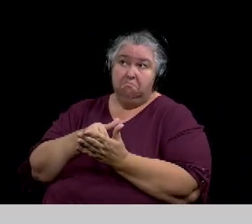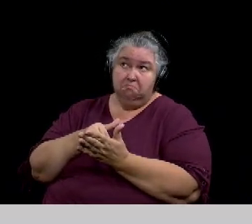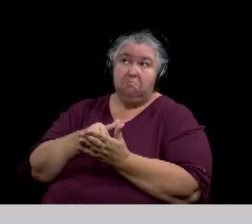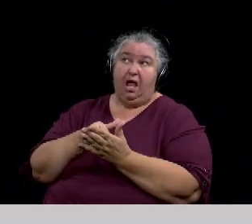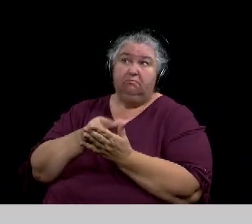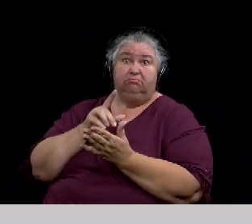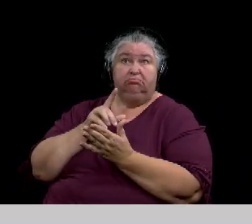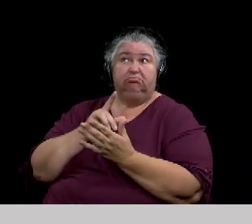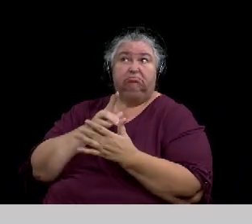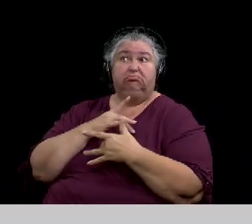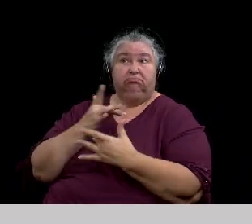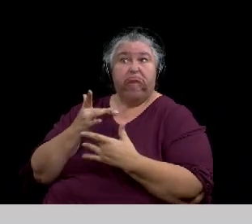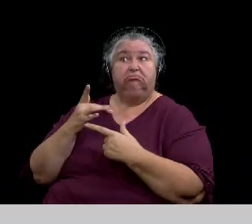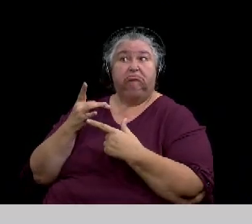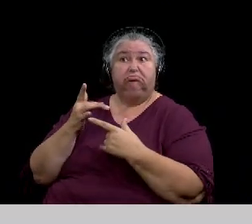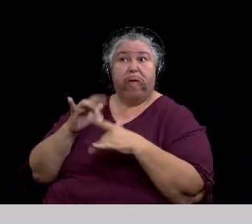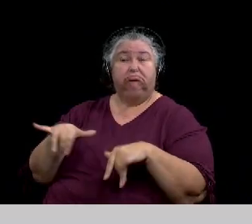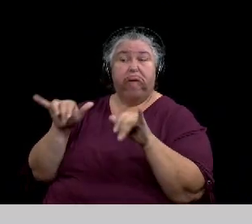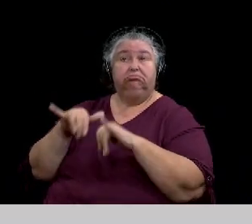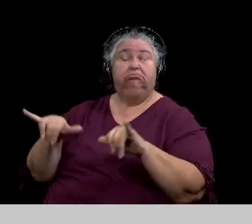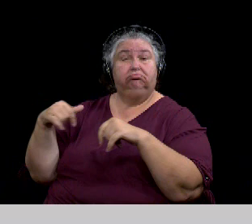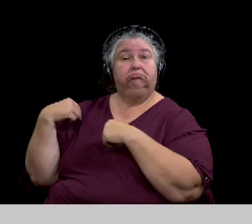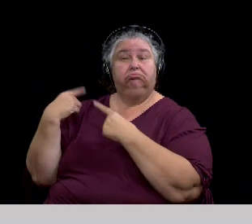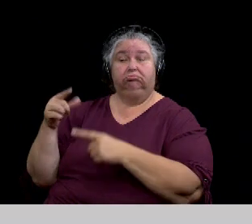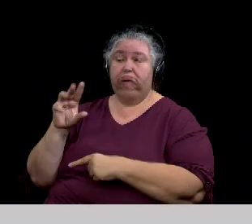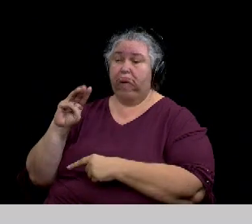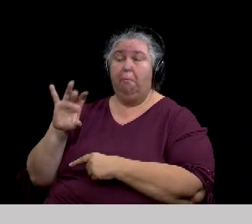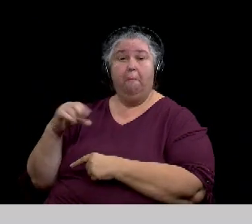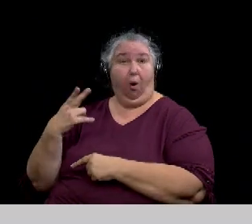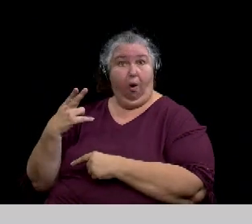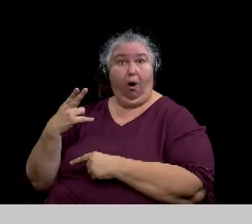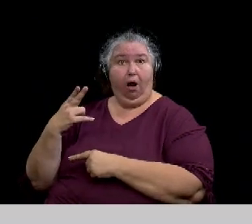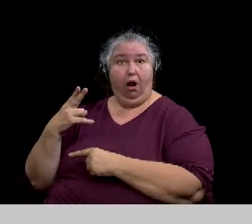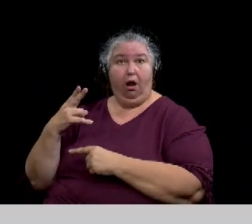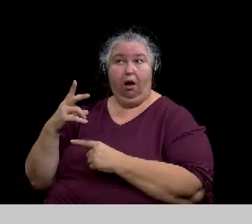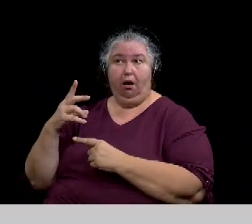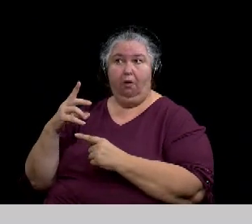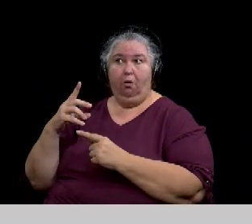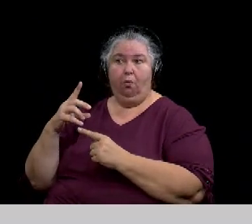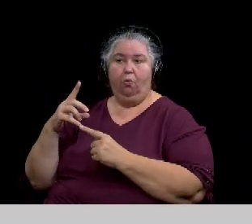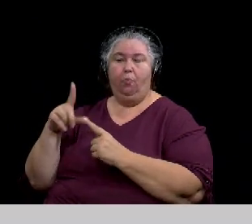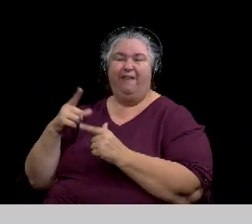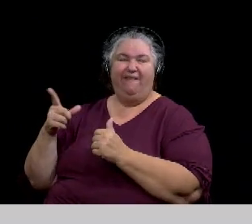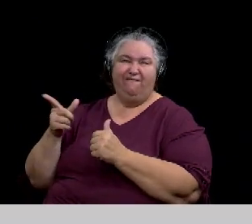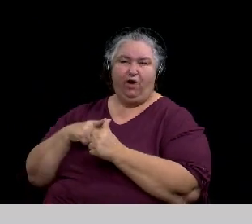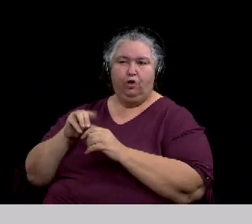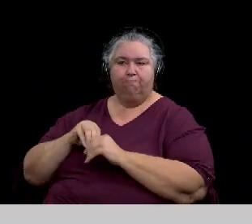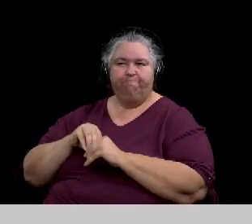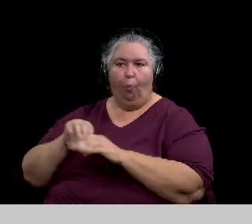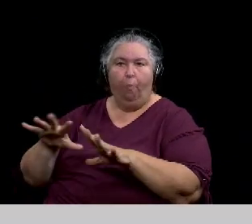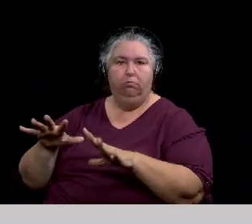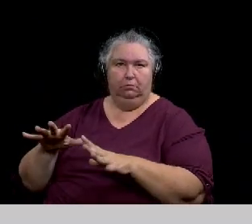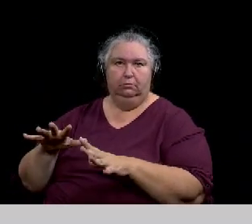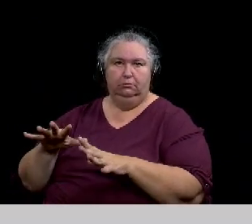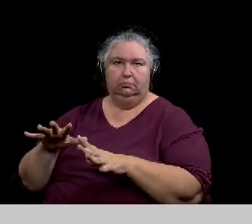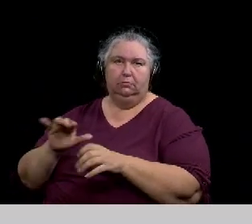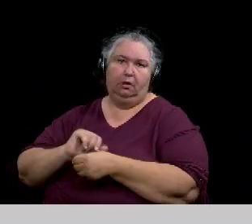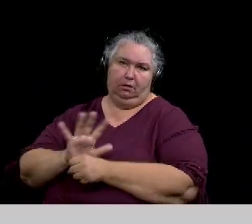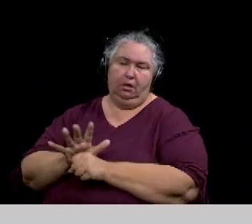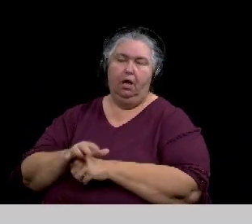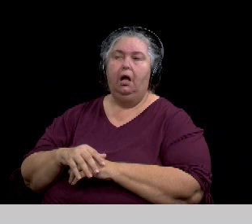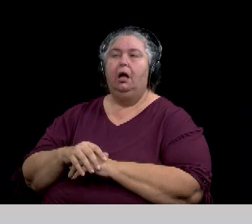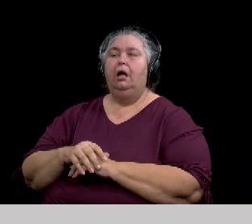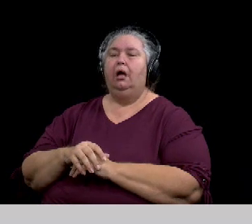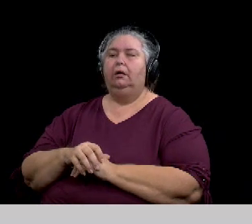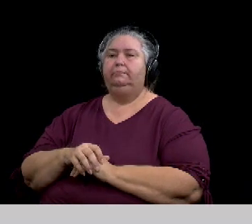consistent since March, when the pandemic really began to gain steam. If